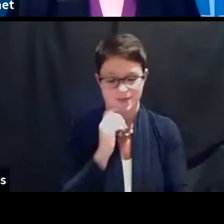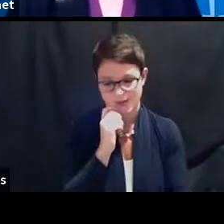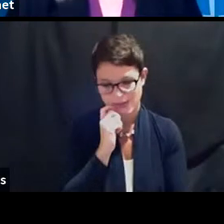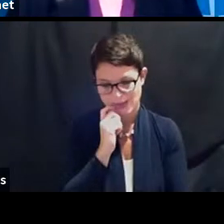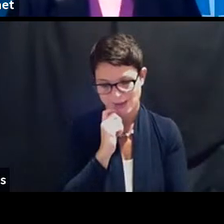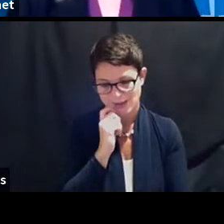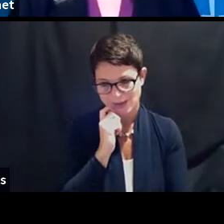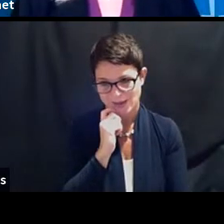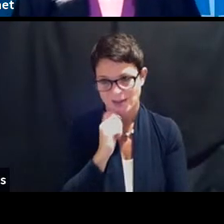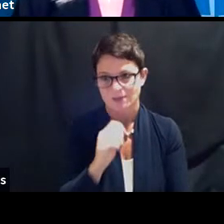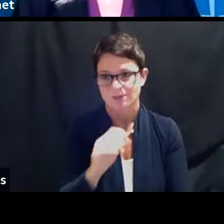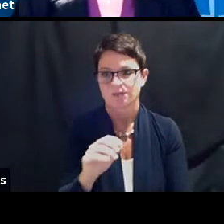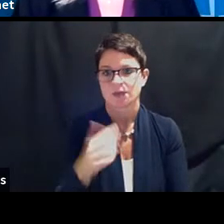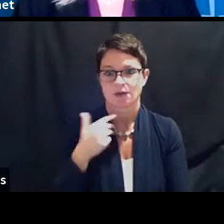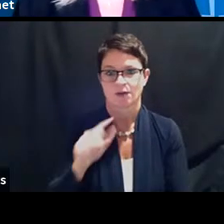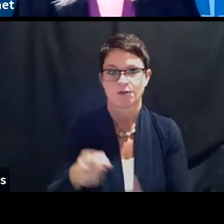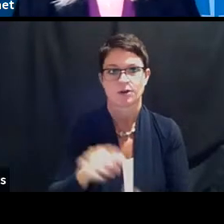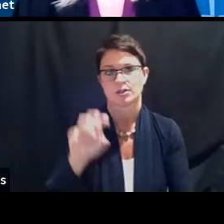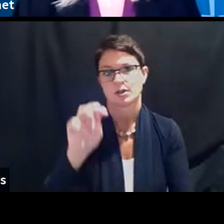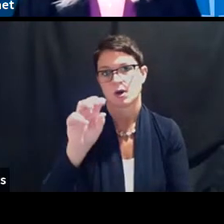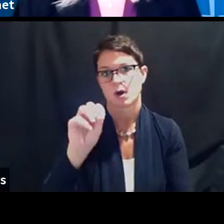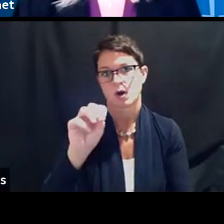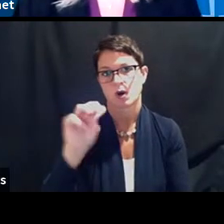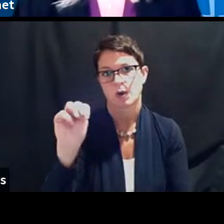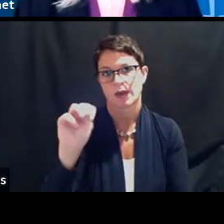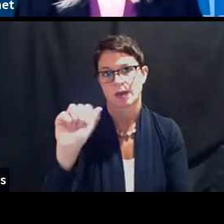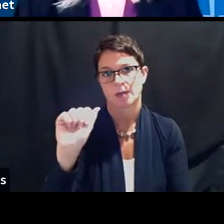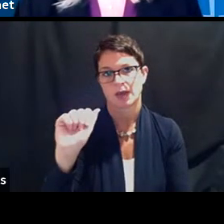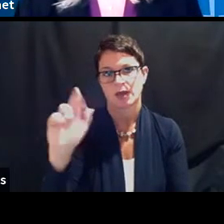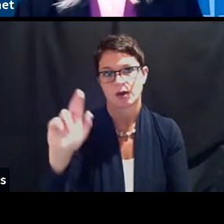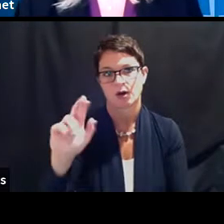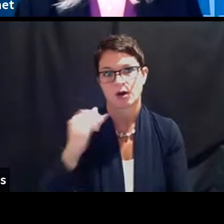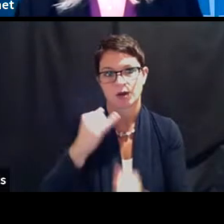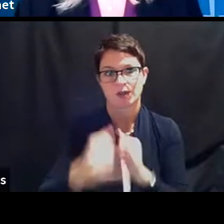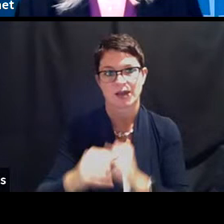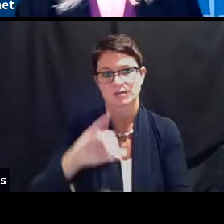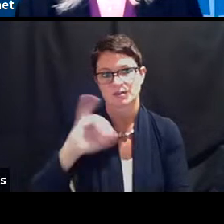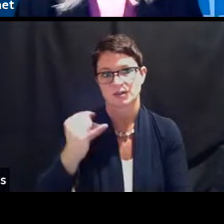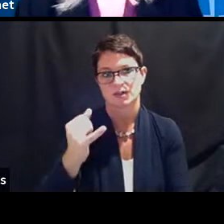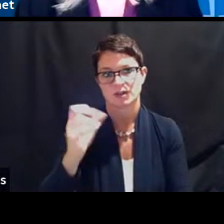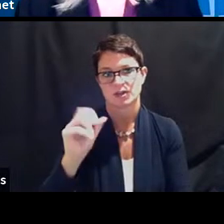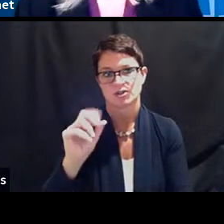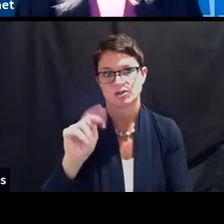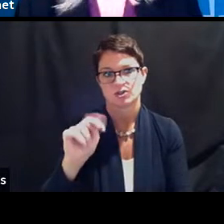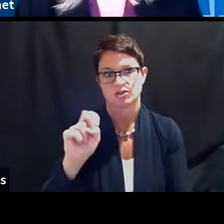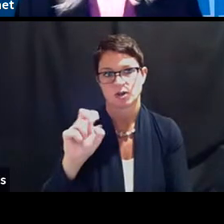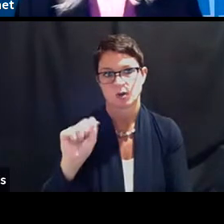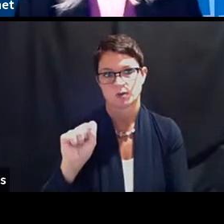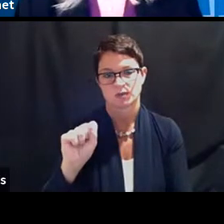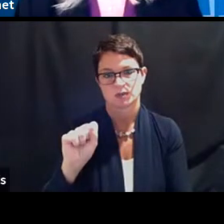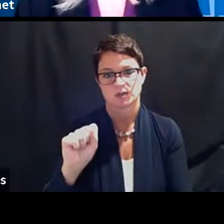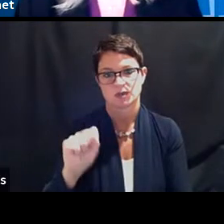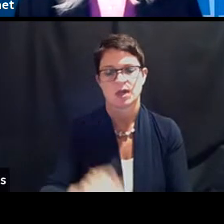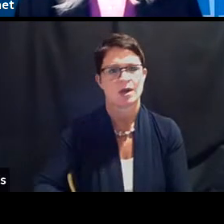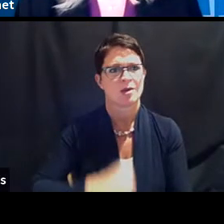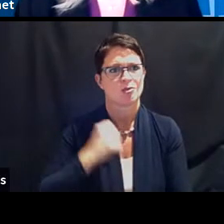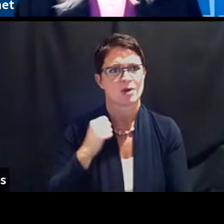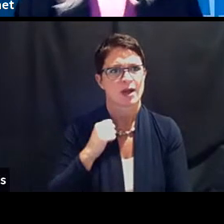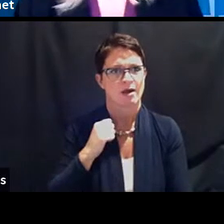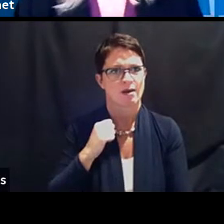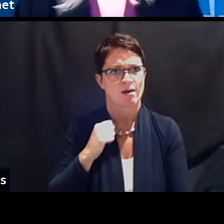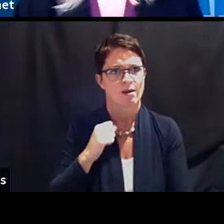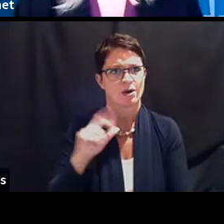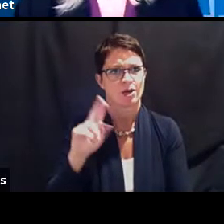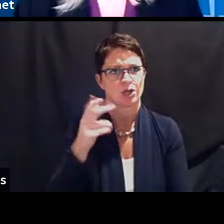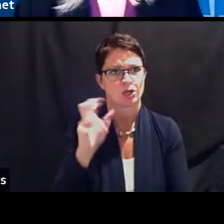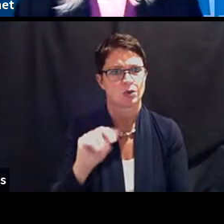comments. First name Omar, O-M-A-R. Last name Jones, J-O-N-E-S. And I'm a proud